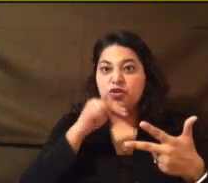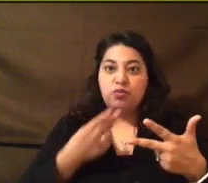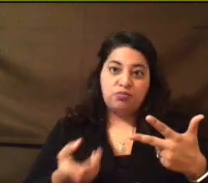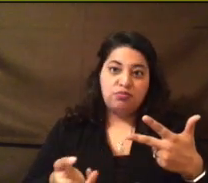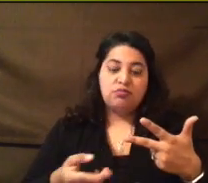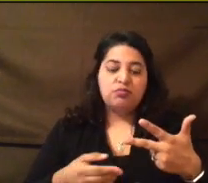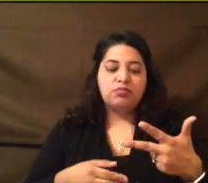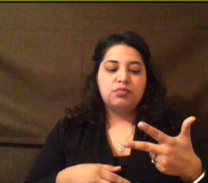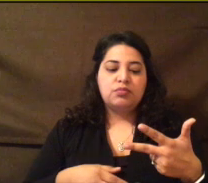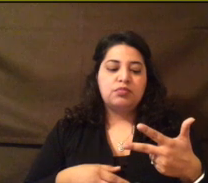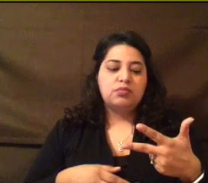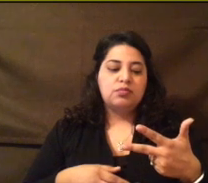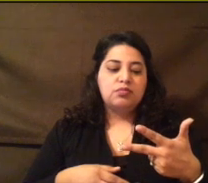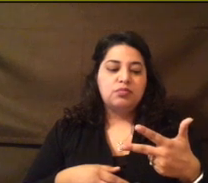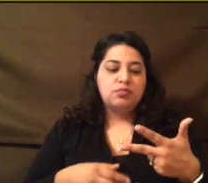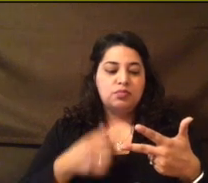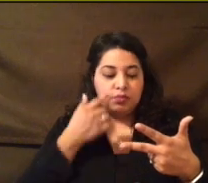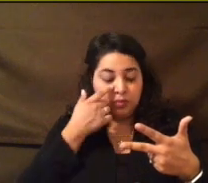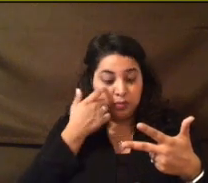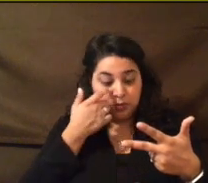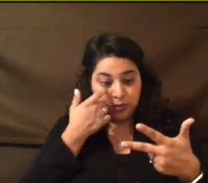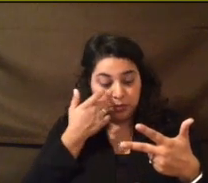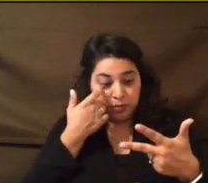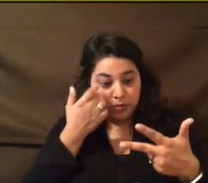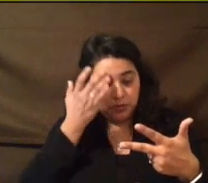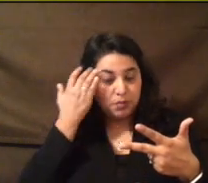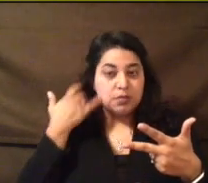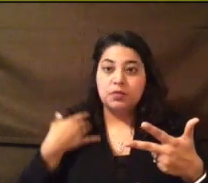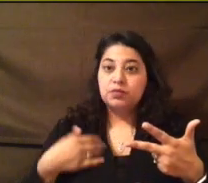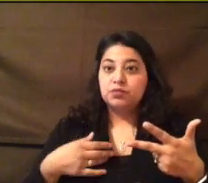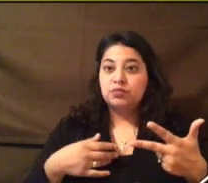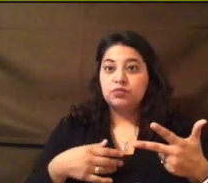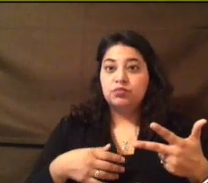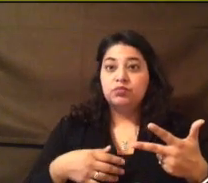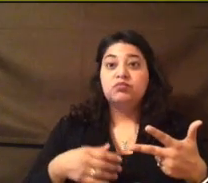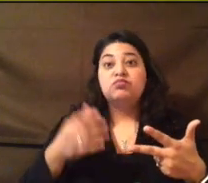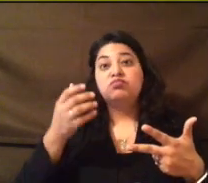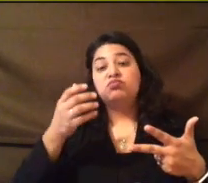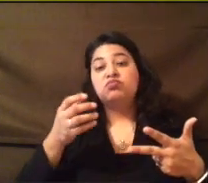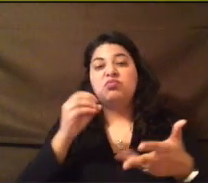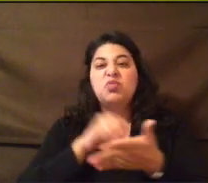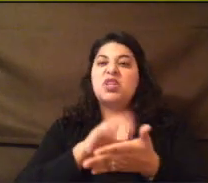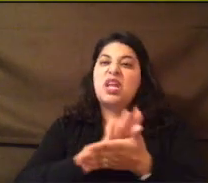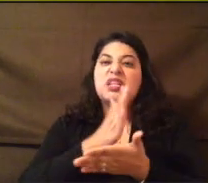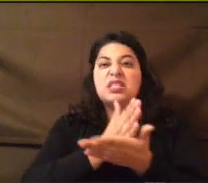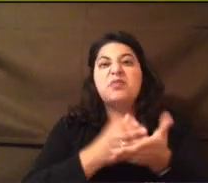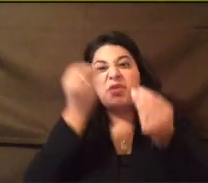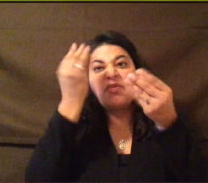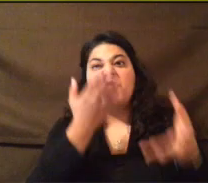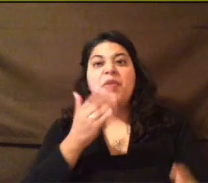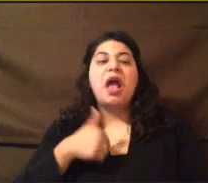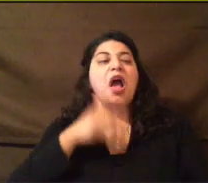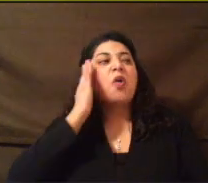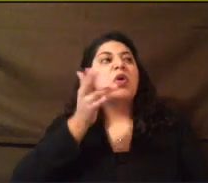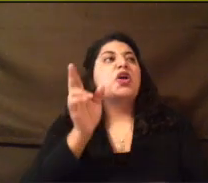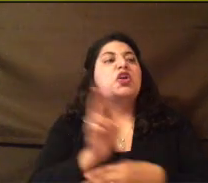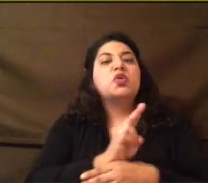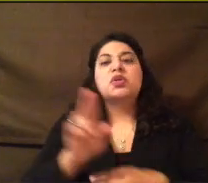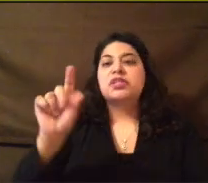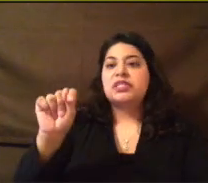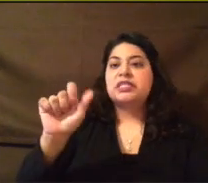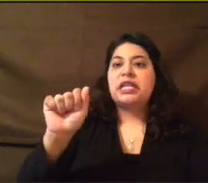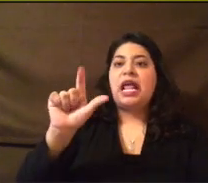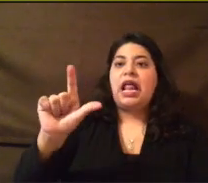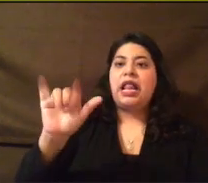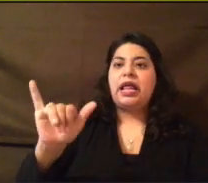dog, and hamster, right? And let's go ahead and put